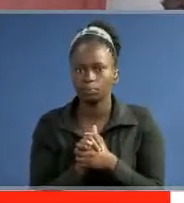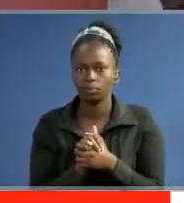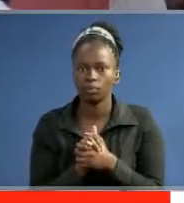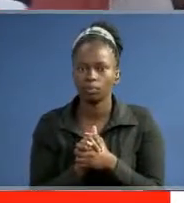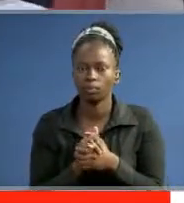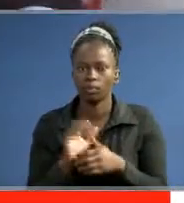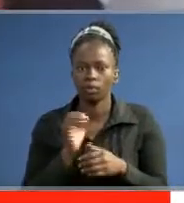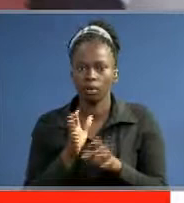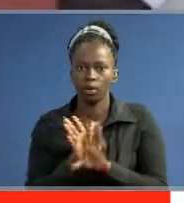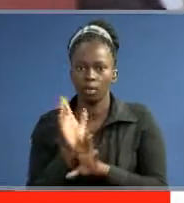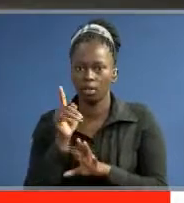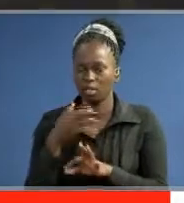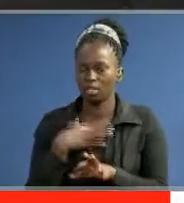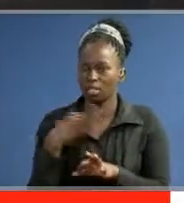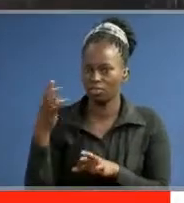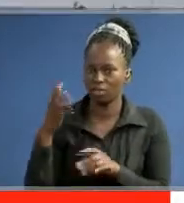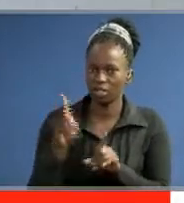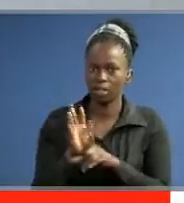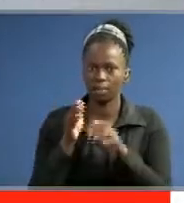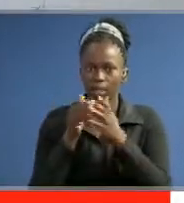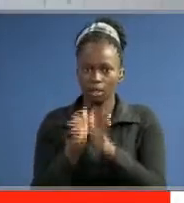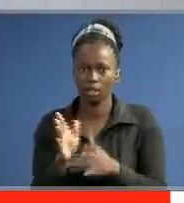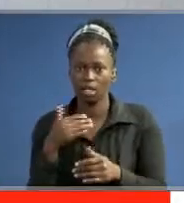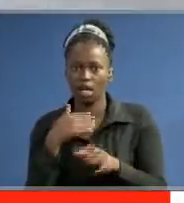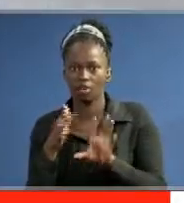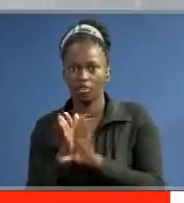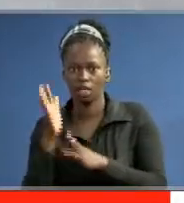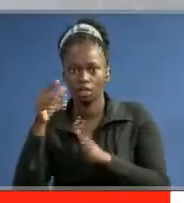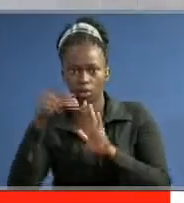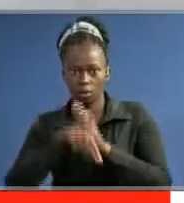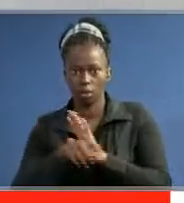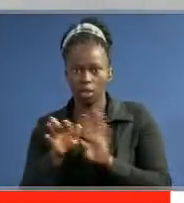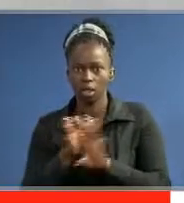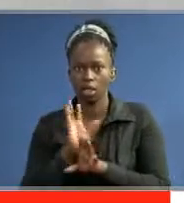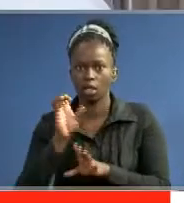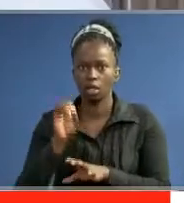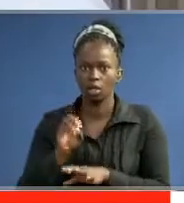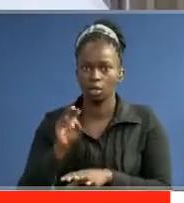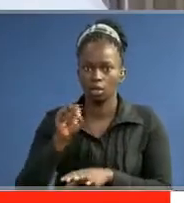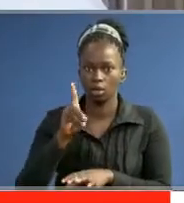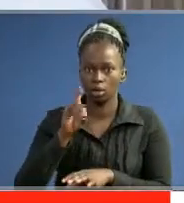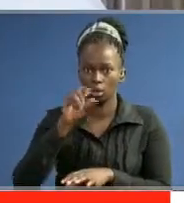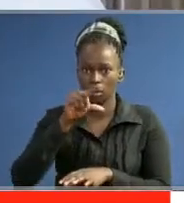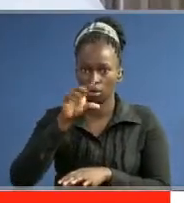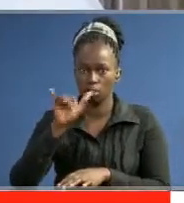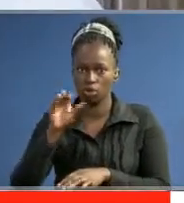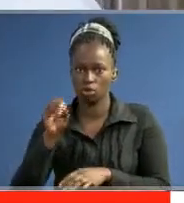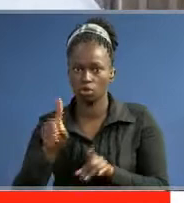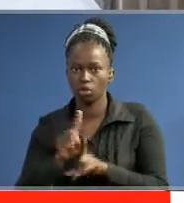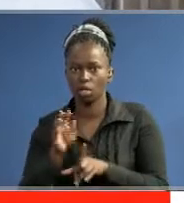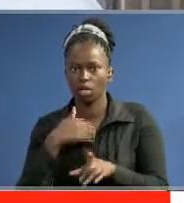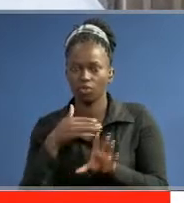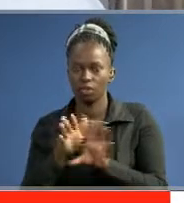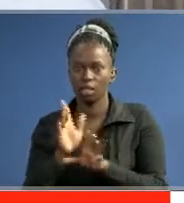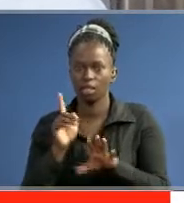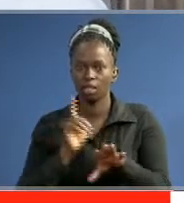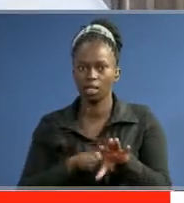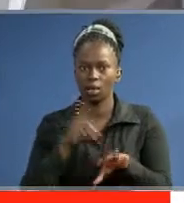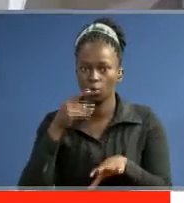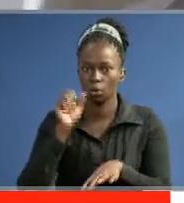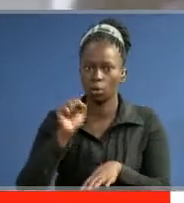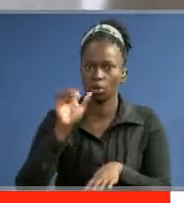Our quest for answers led us to a slaughterhouse in Donyo in Dagoretti constituency, where Simon